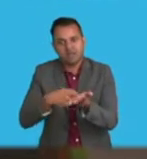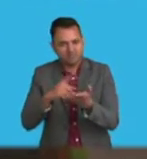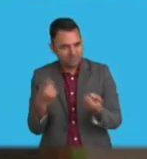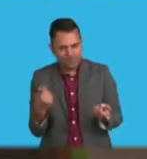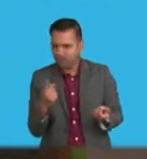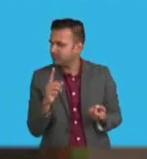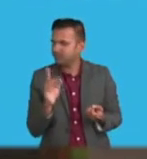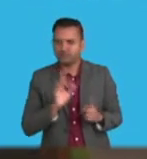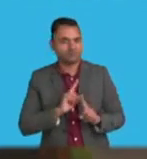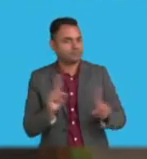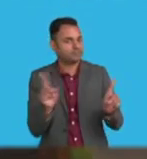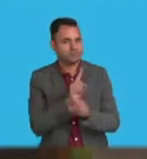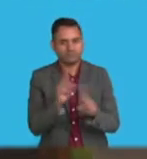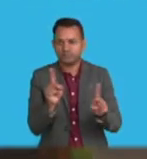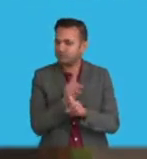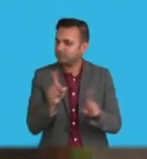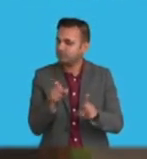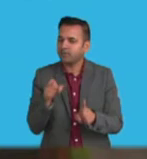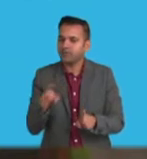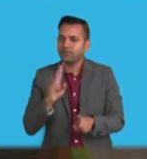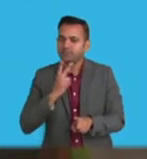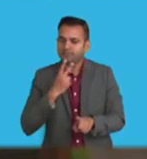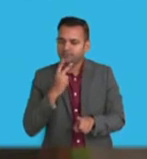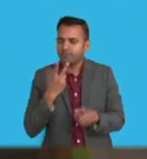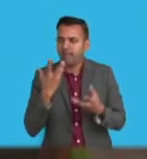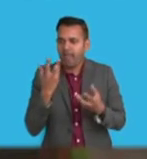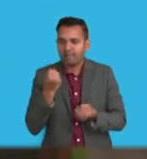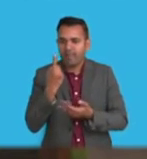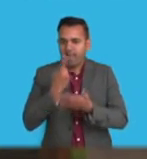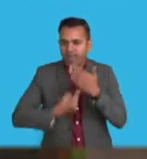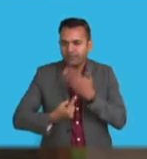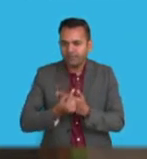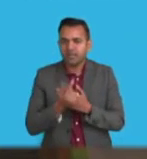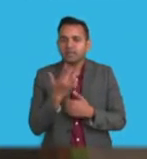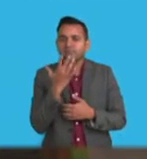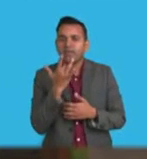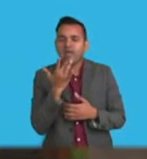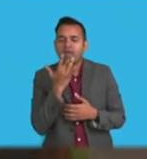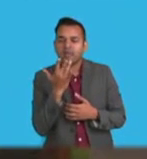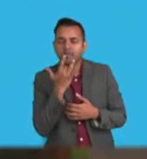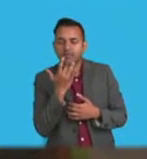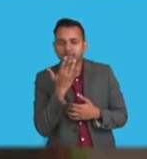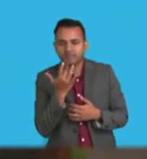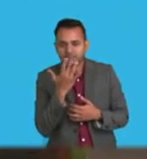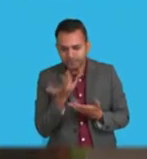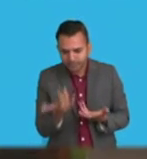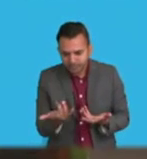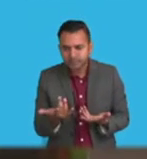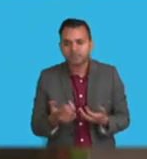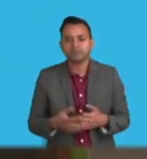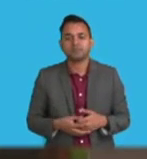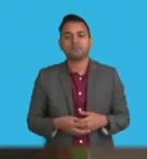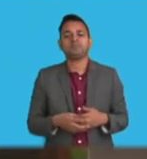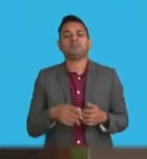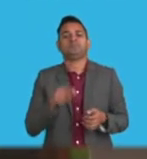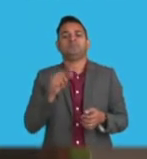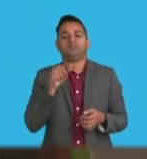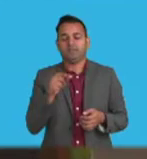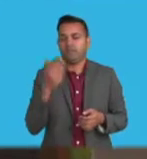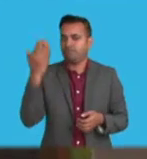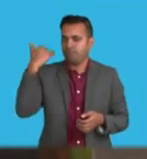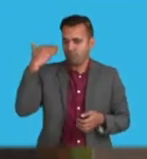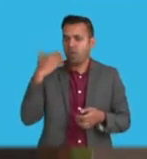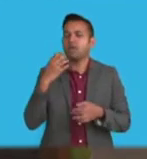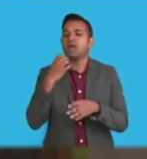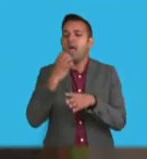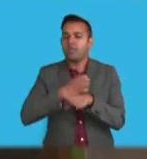since 2008, we have noticed a number of issues. One, initially we had the employment agencies paying a surety bond